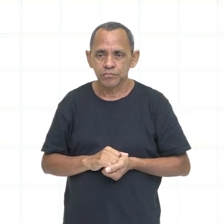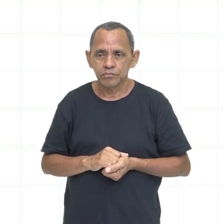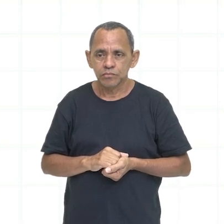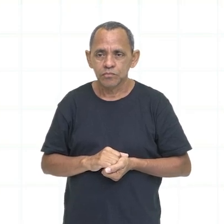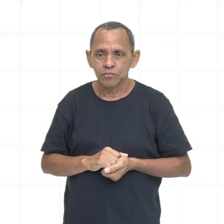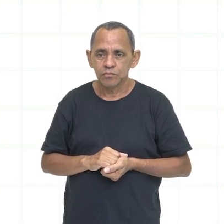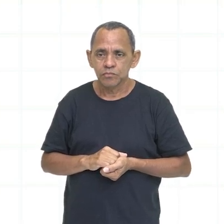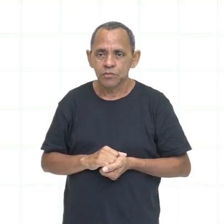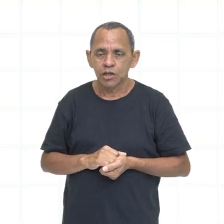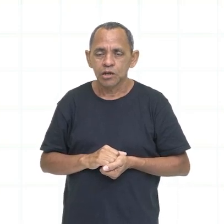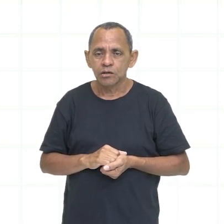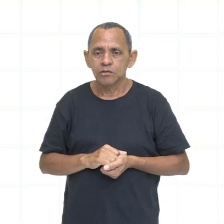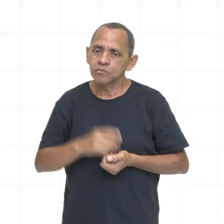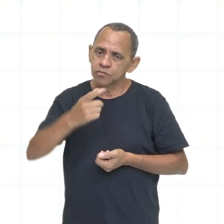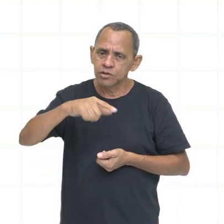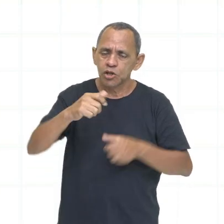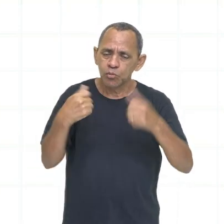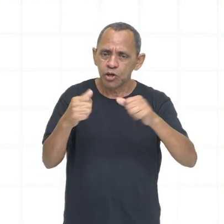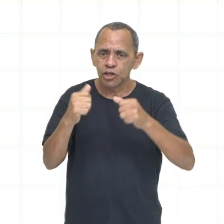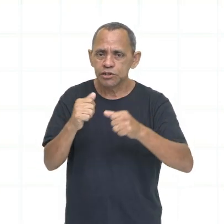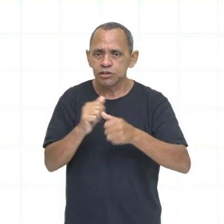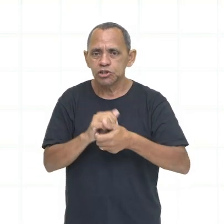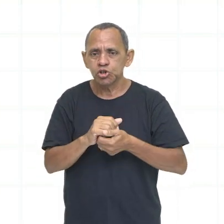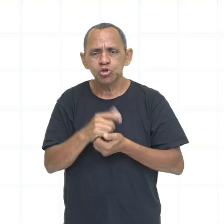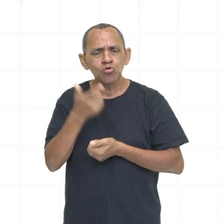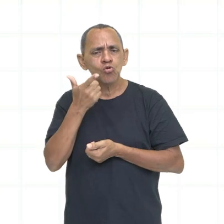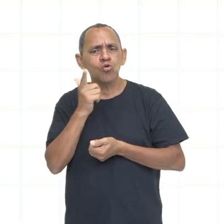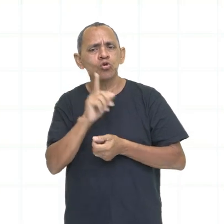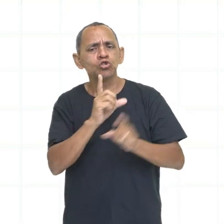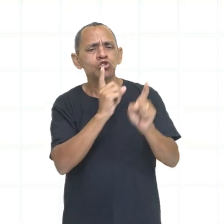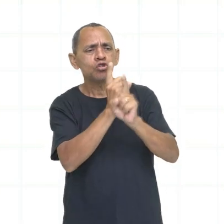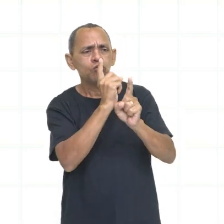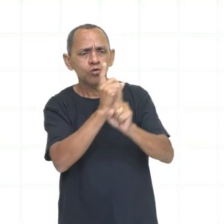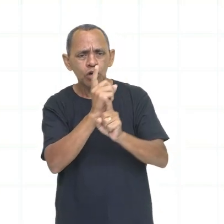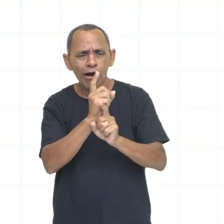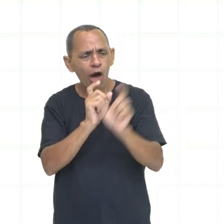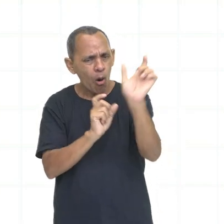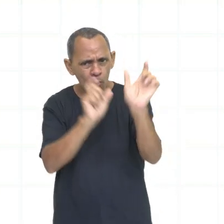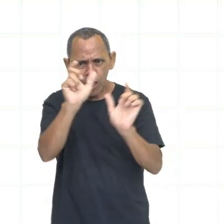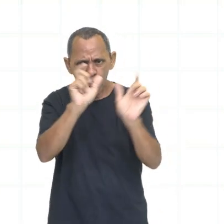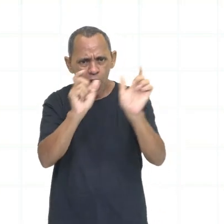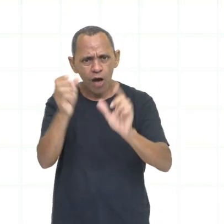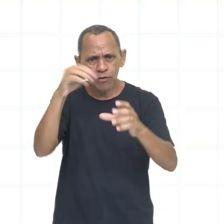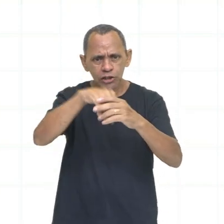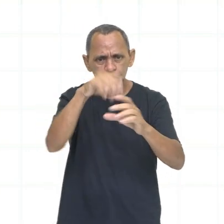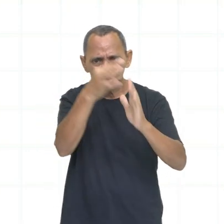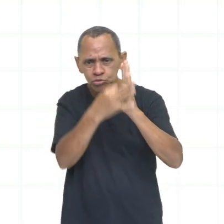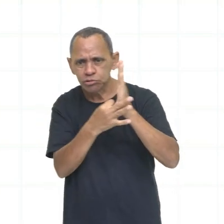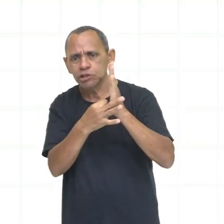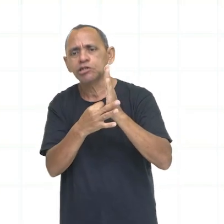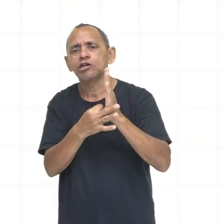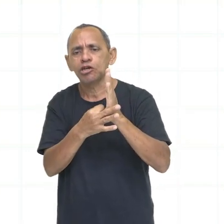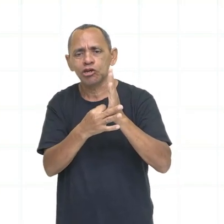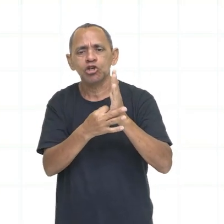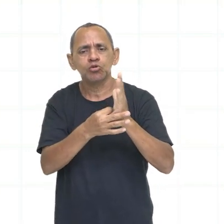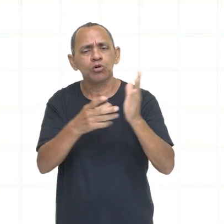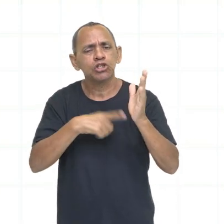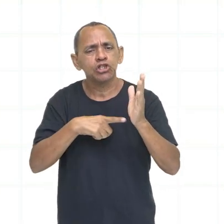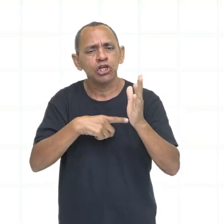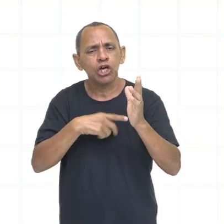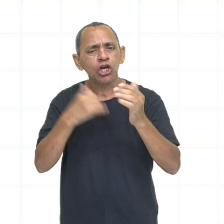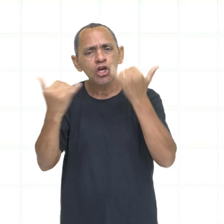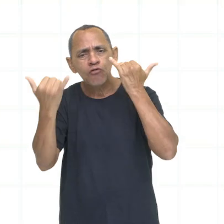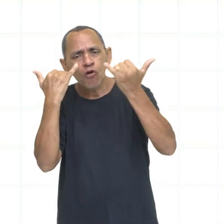cultural background, social roles, and affiliations. All of which contribute to